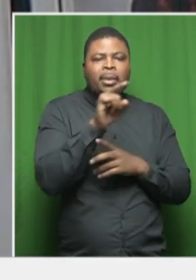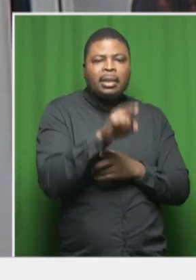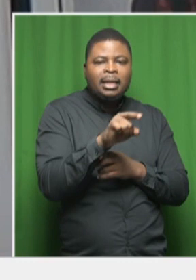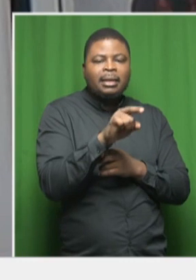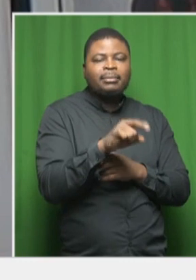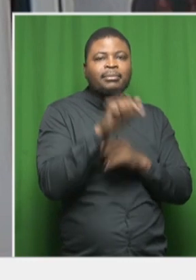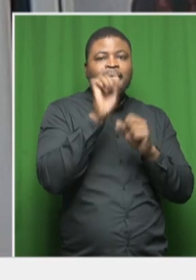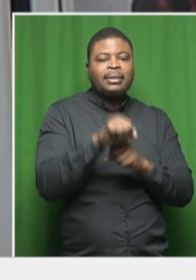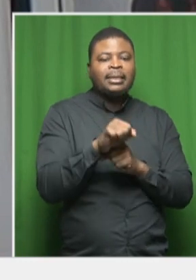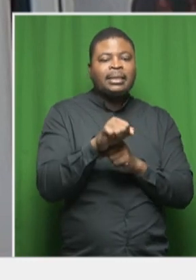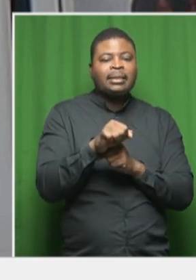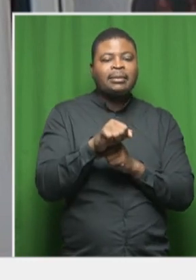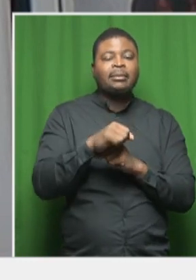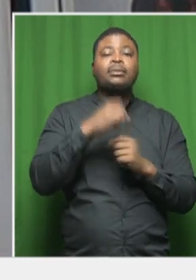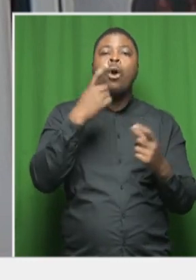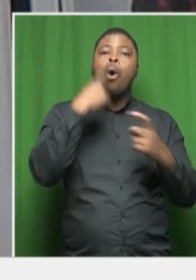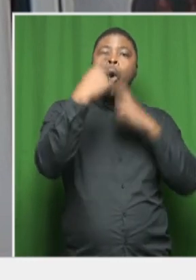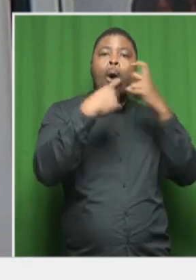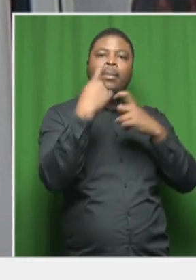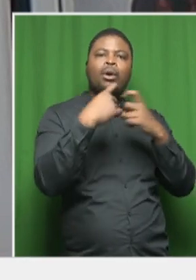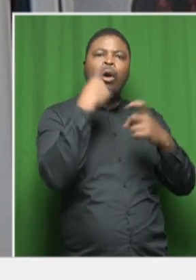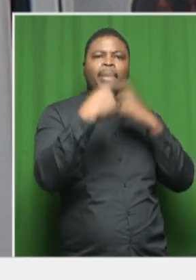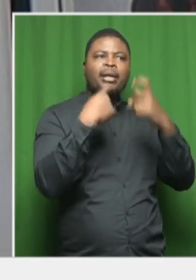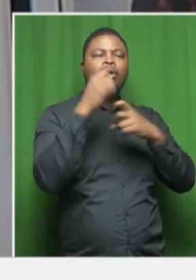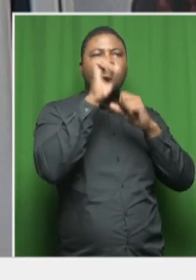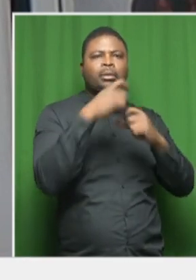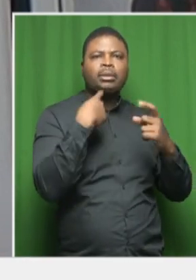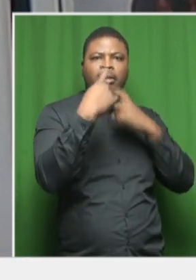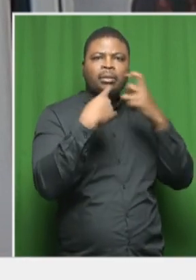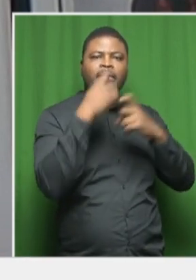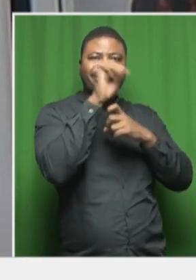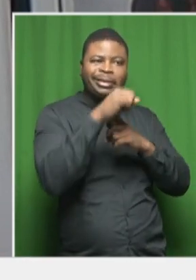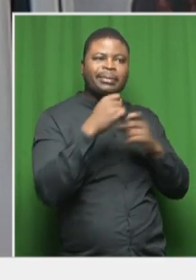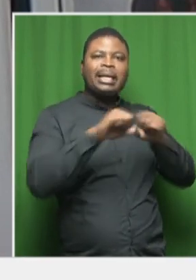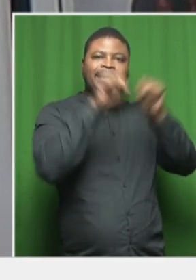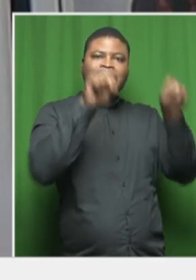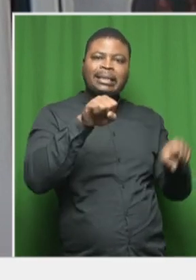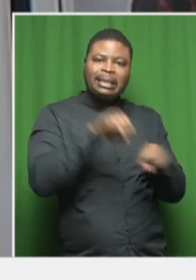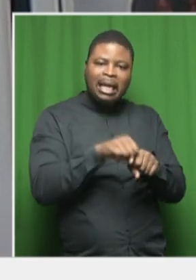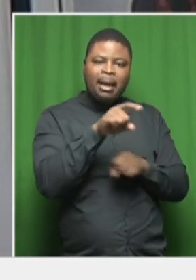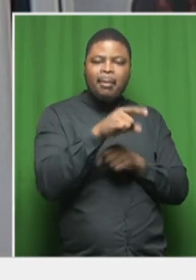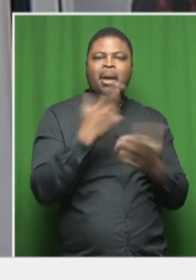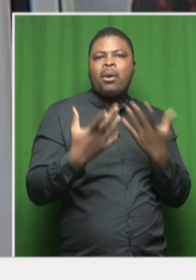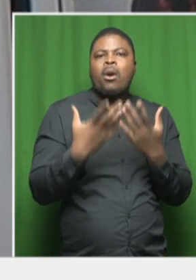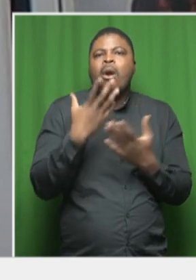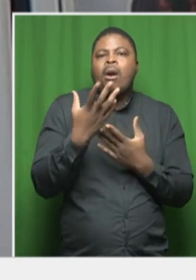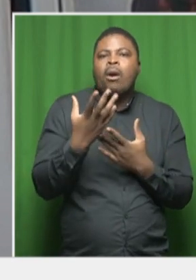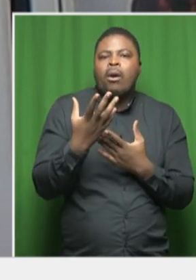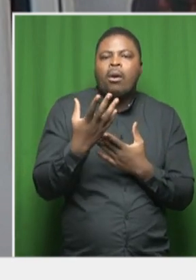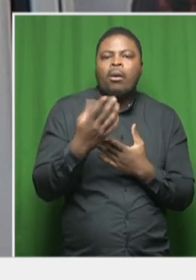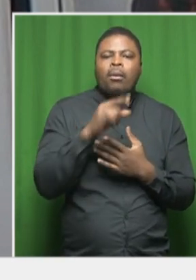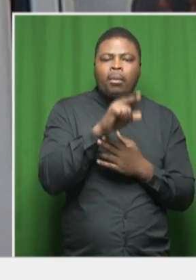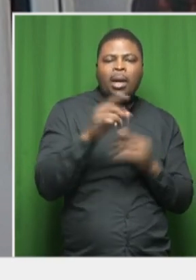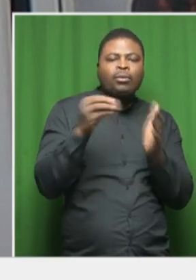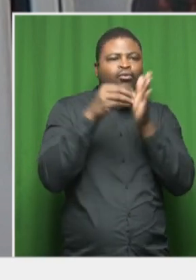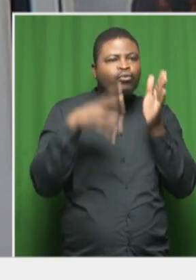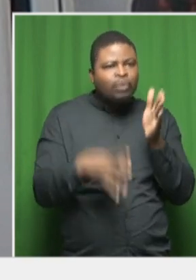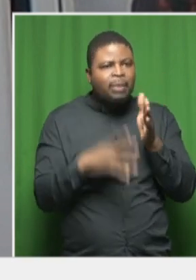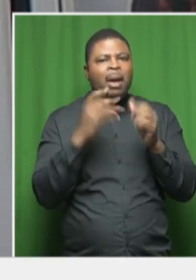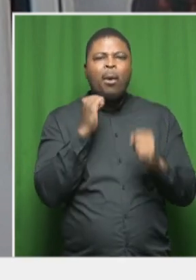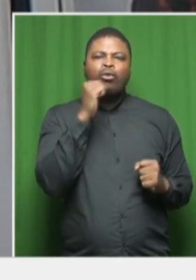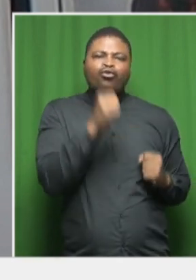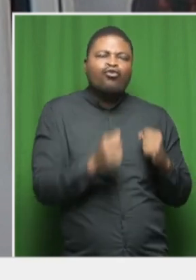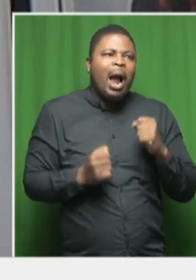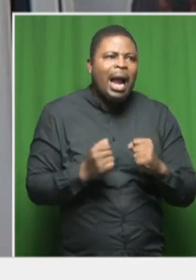or you're not sure about virtually anything, this is a system that instead of standing in a queue